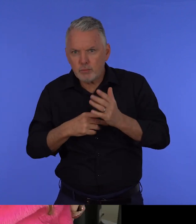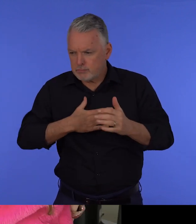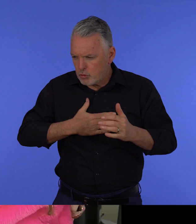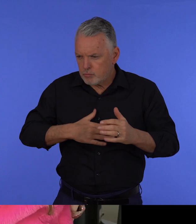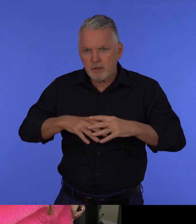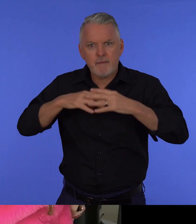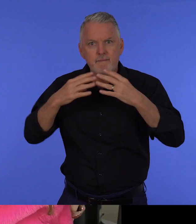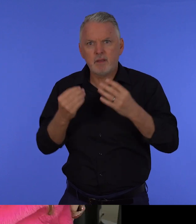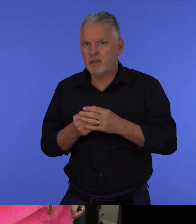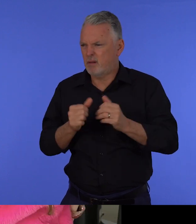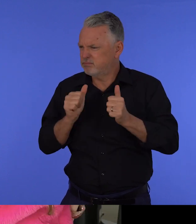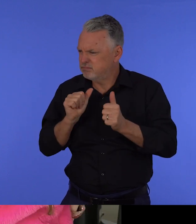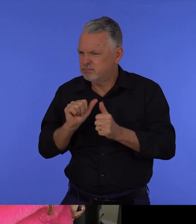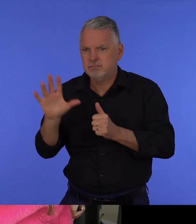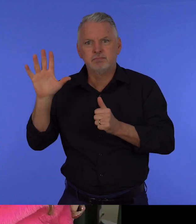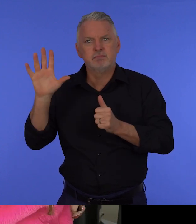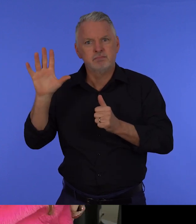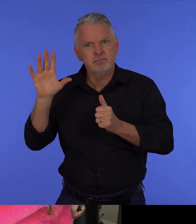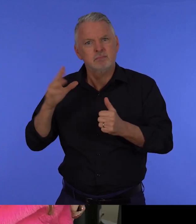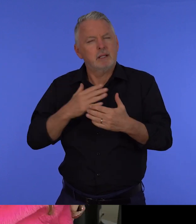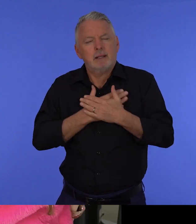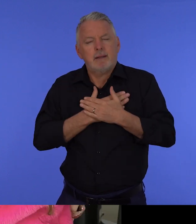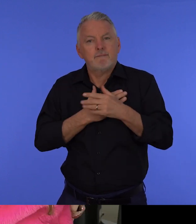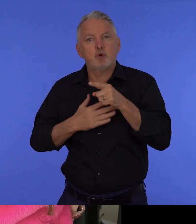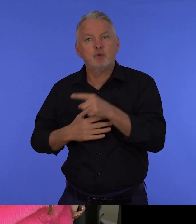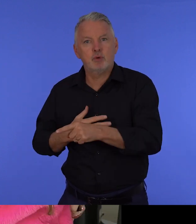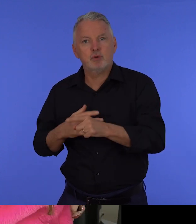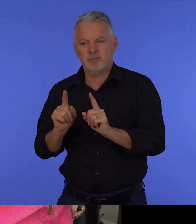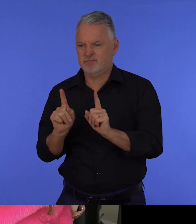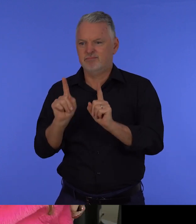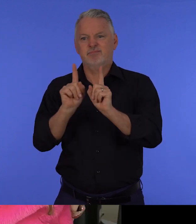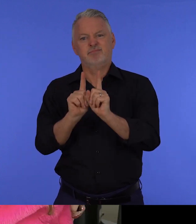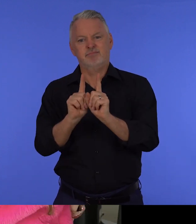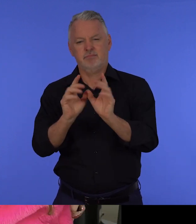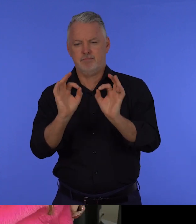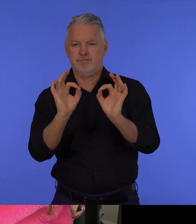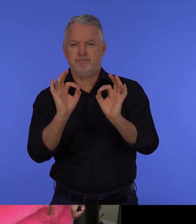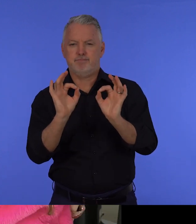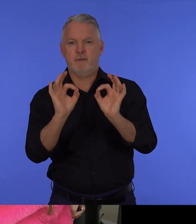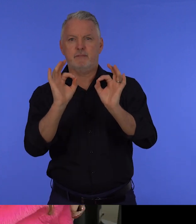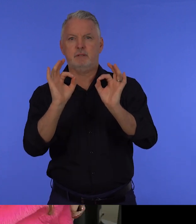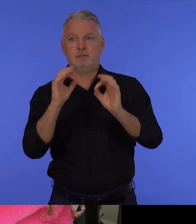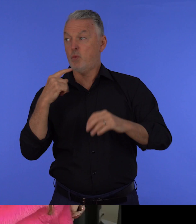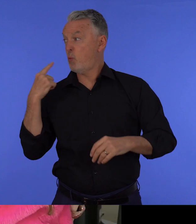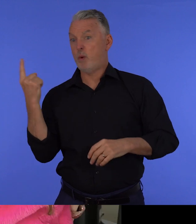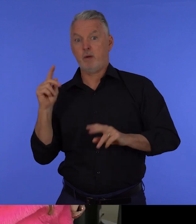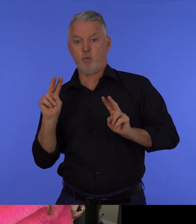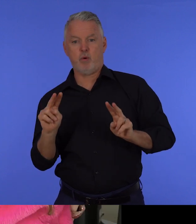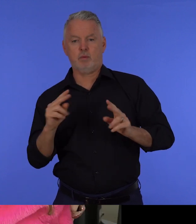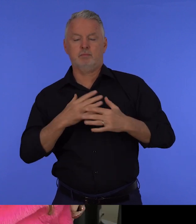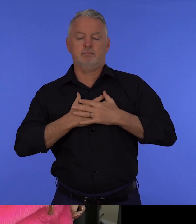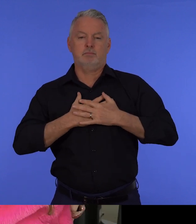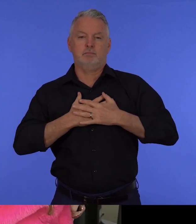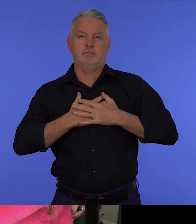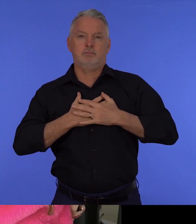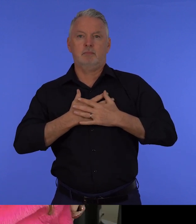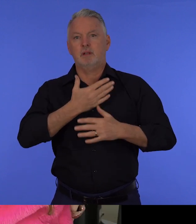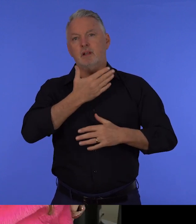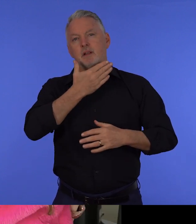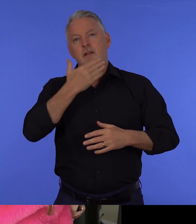with her. She supports her with her toileting, and she's just there, and she loves her. So for